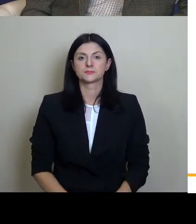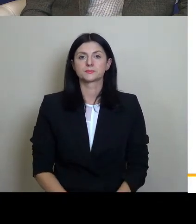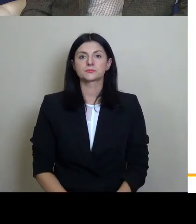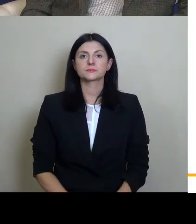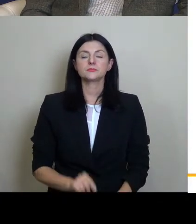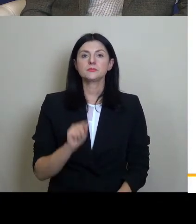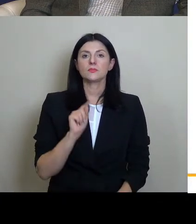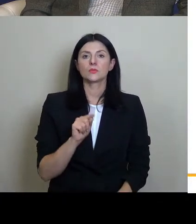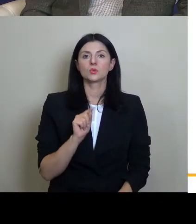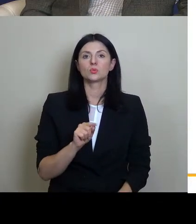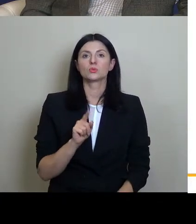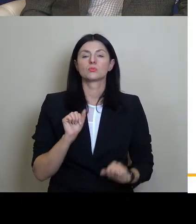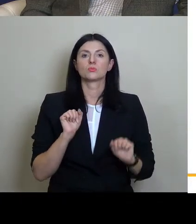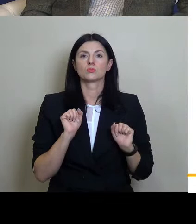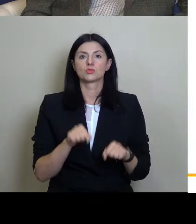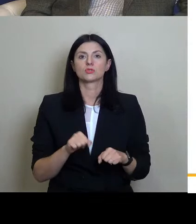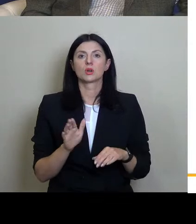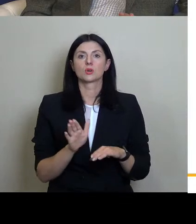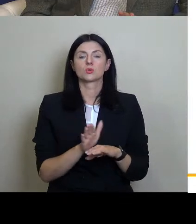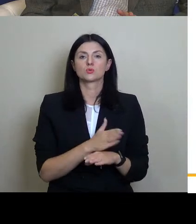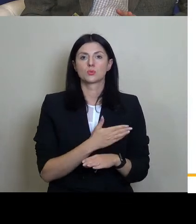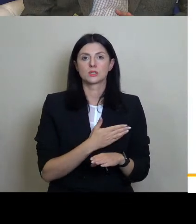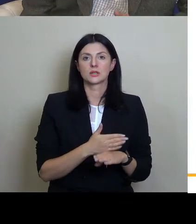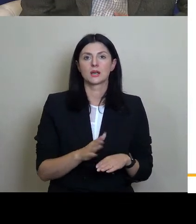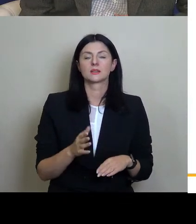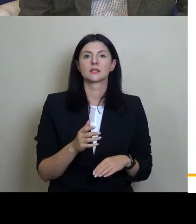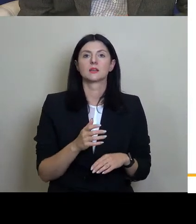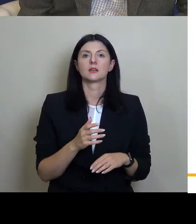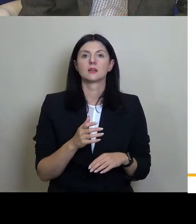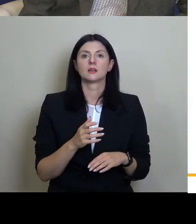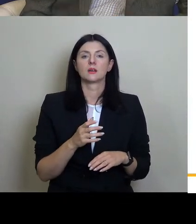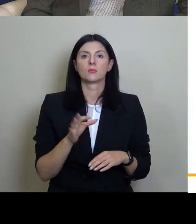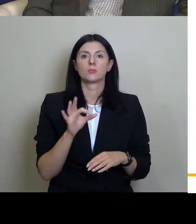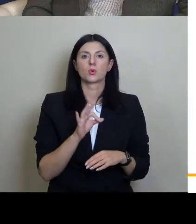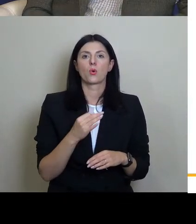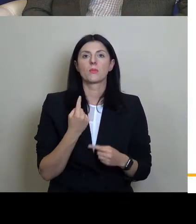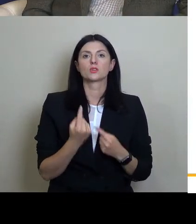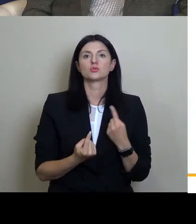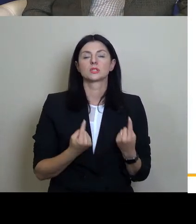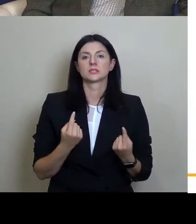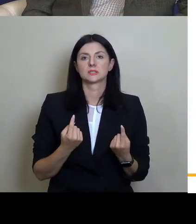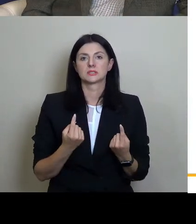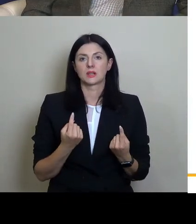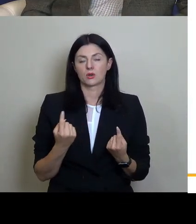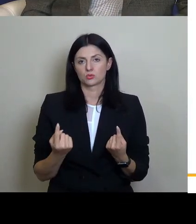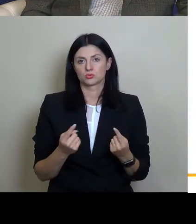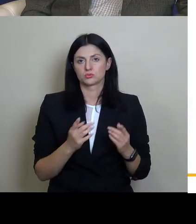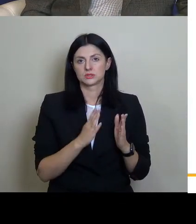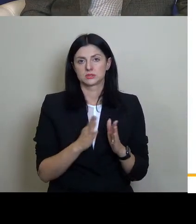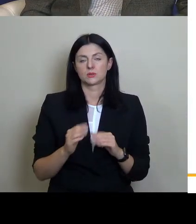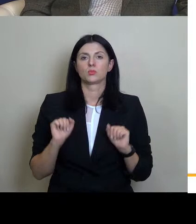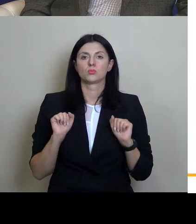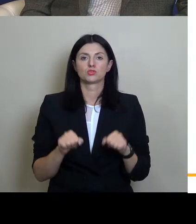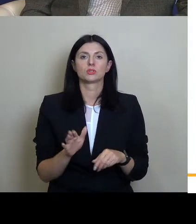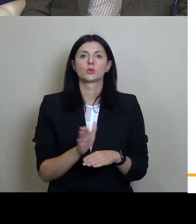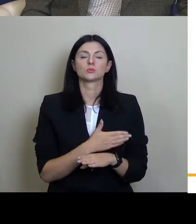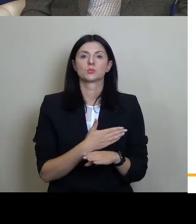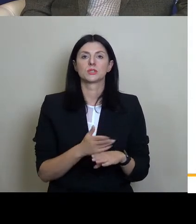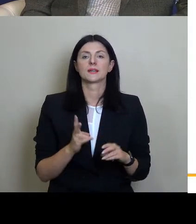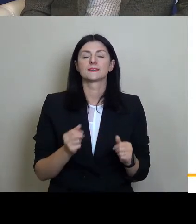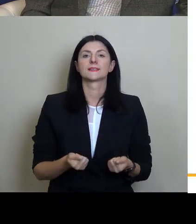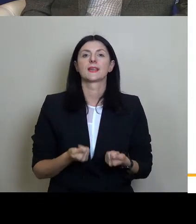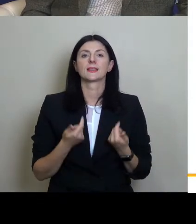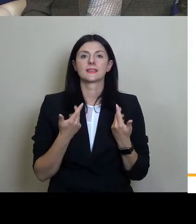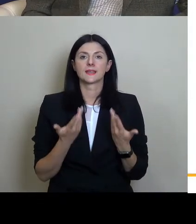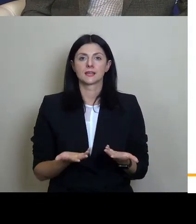And again, here, first of all, we are talking about the majoritarian system. First of all, and they